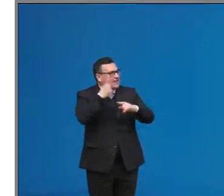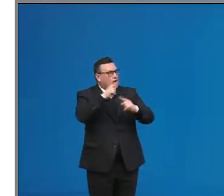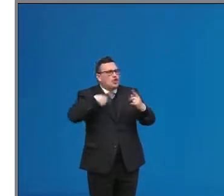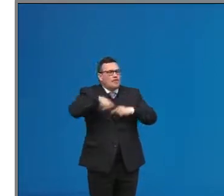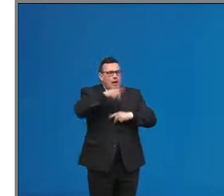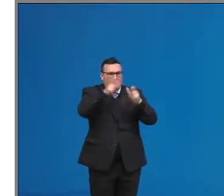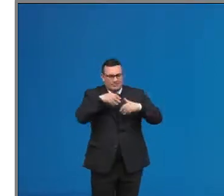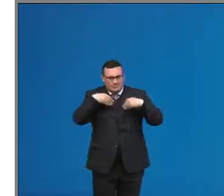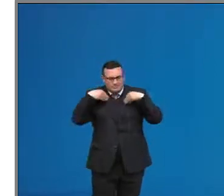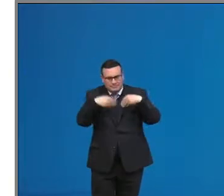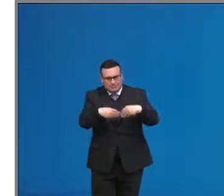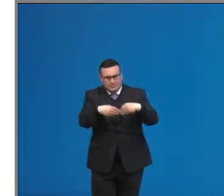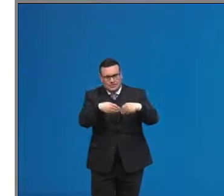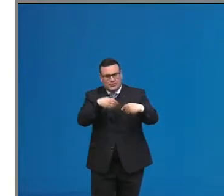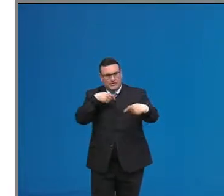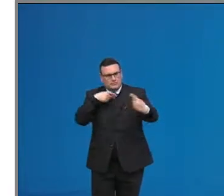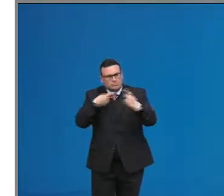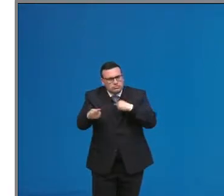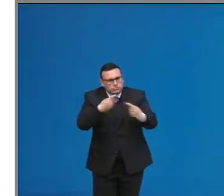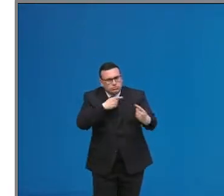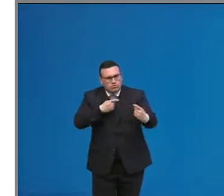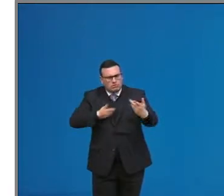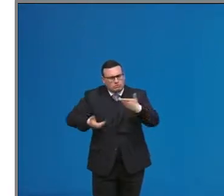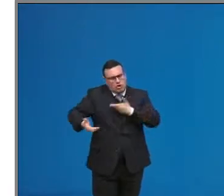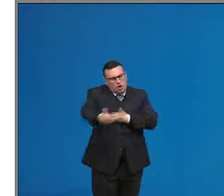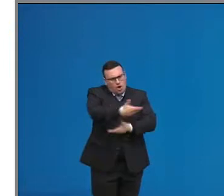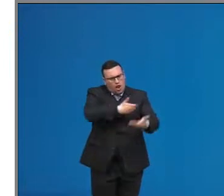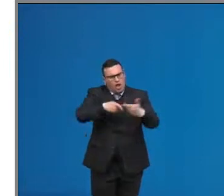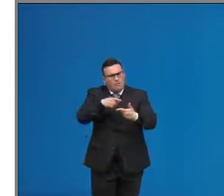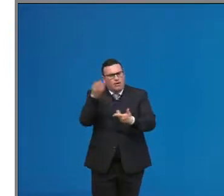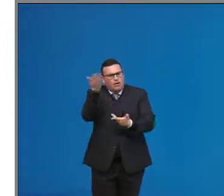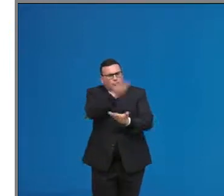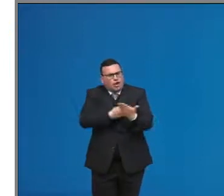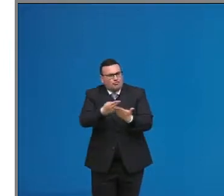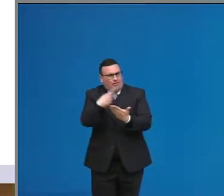interact closely to pursue collaborative projects.